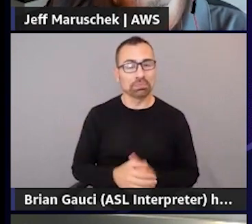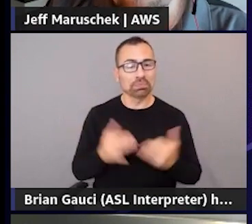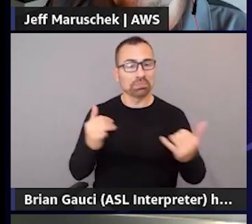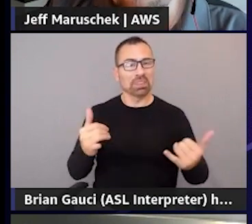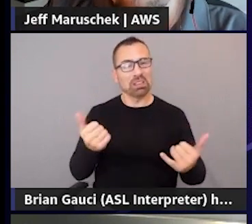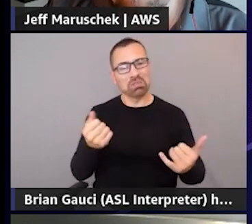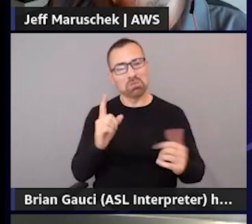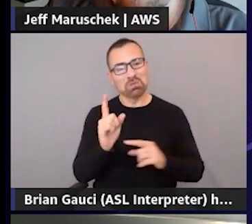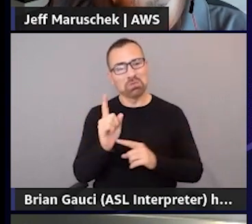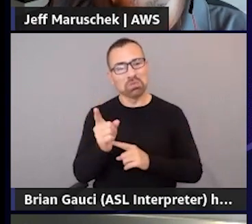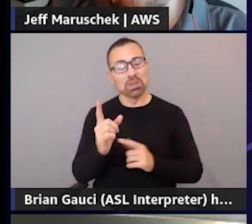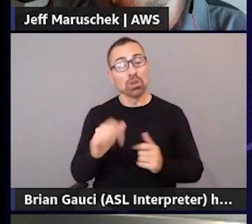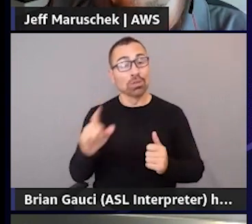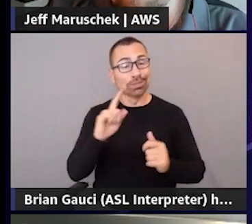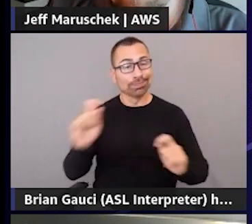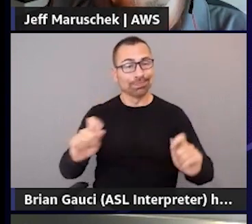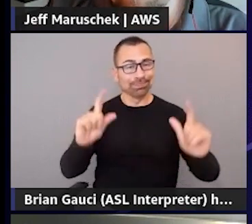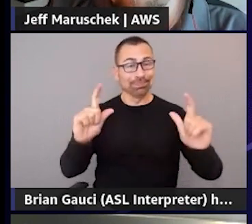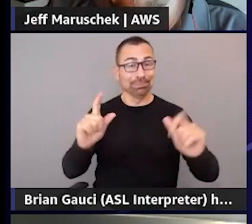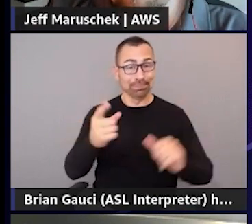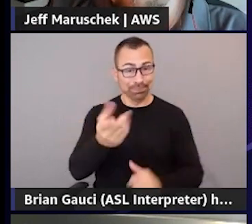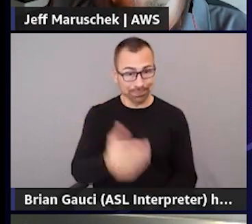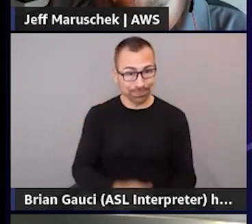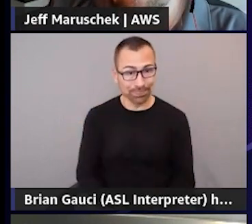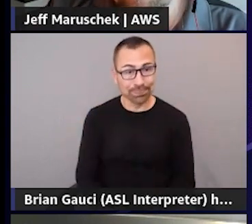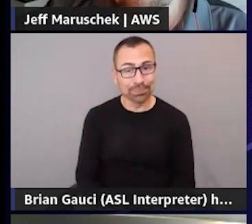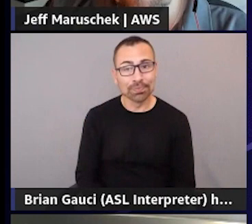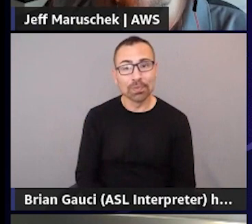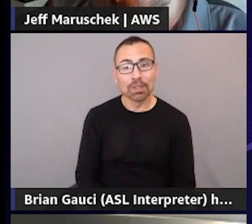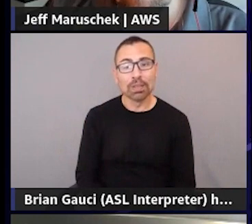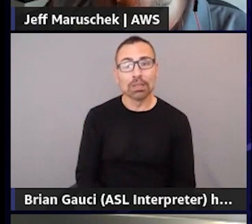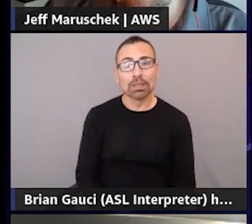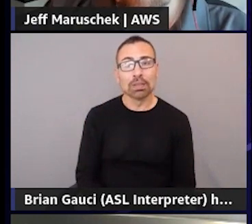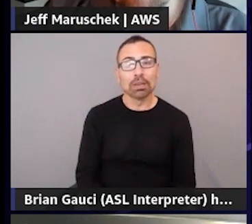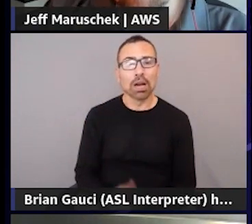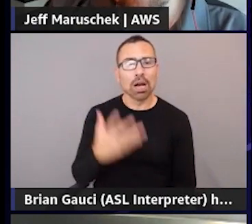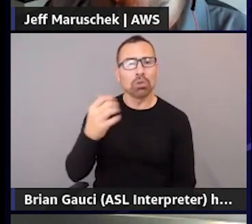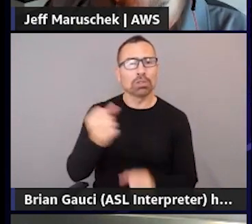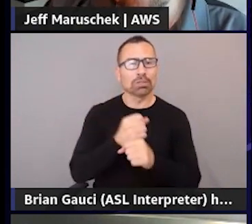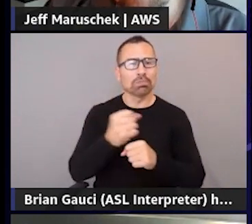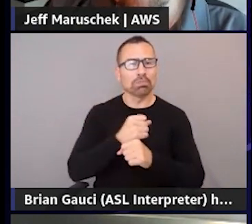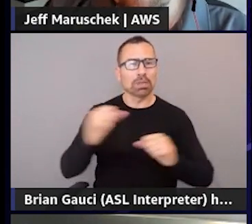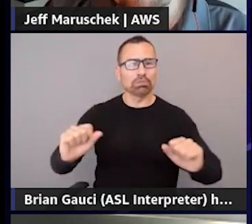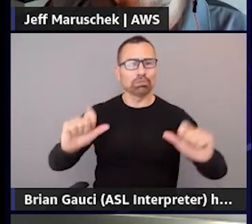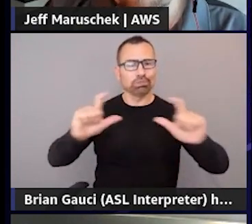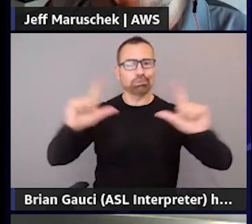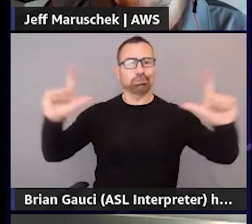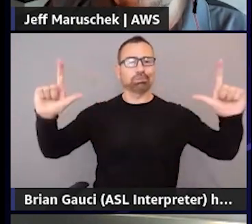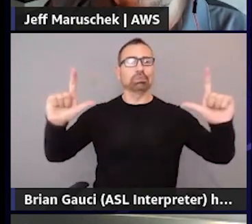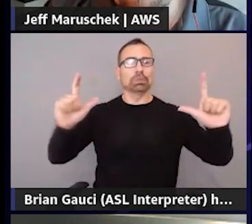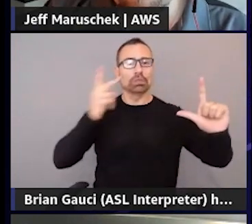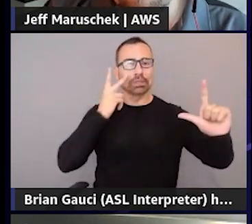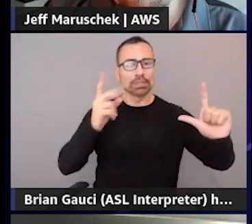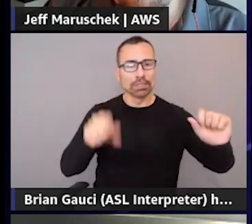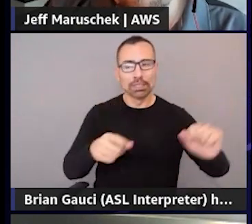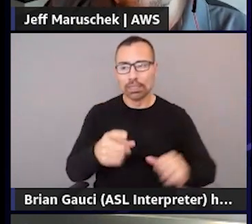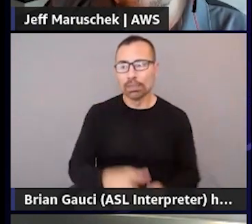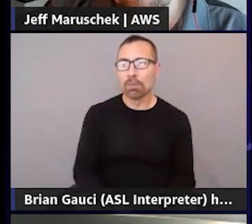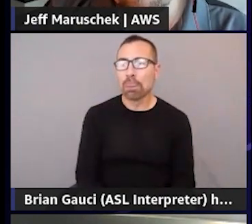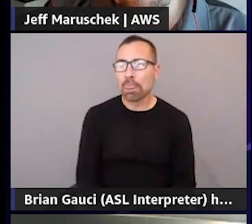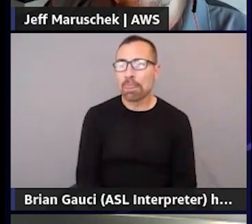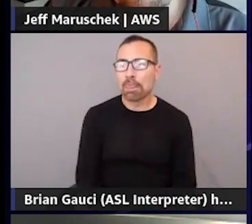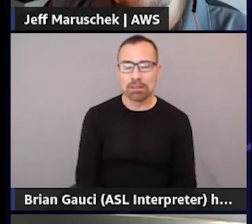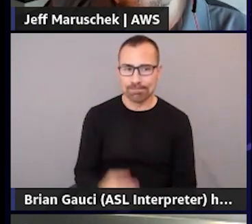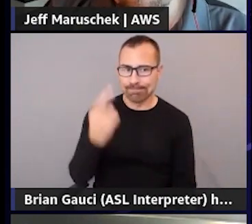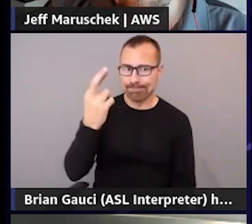it up. And I'll just make my window a bit bigger. Hopefully that doesn't confuse anything for the screen share. And